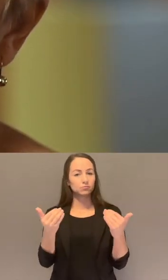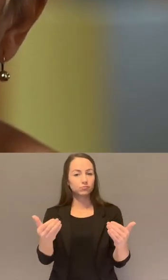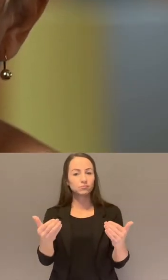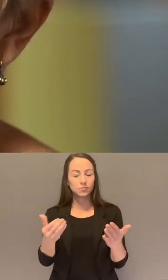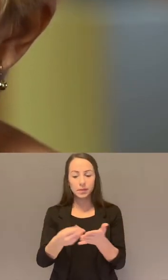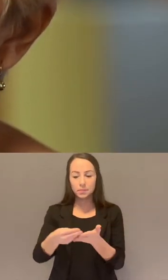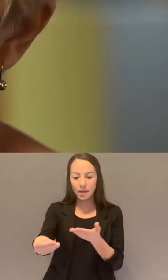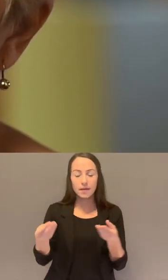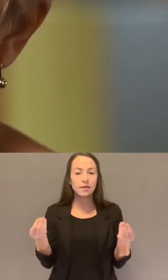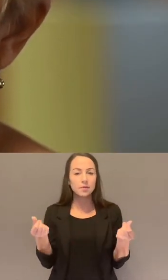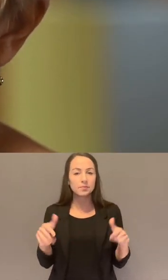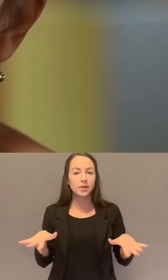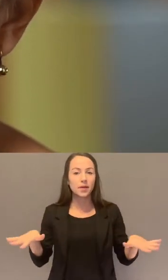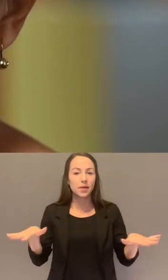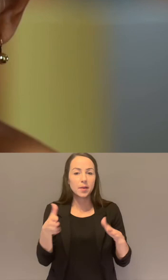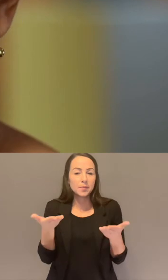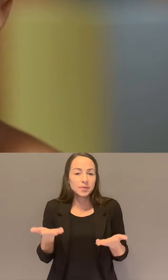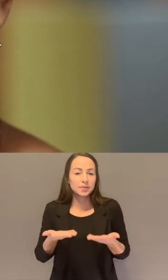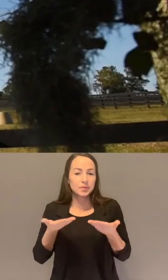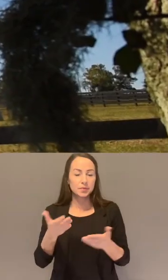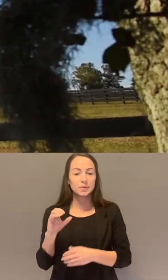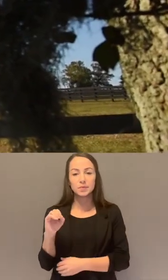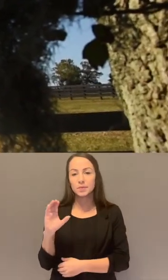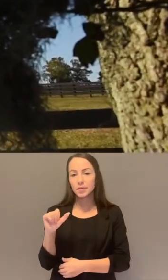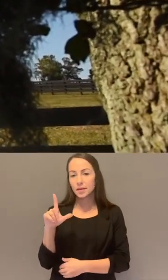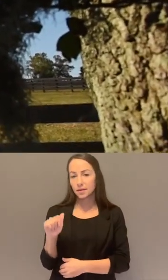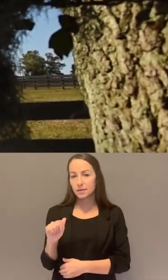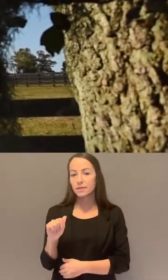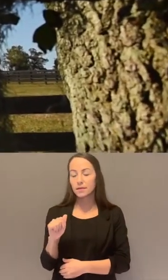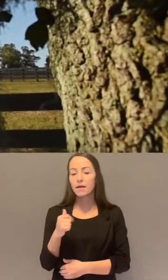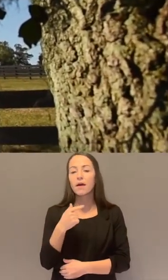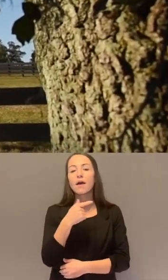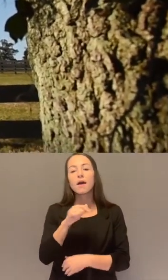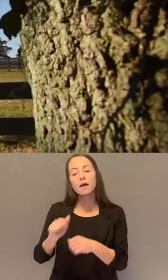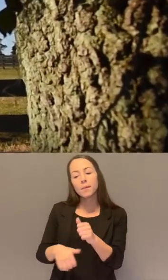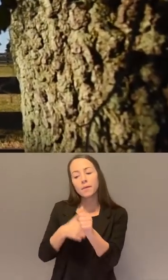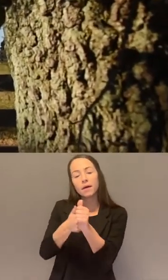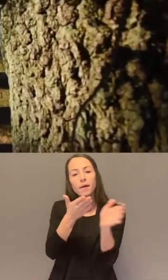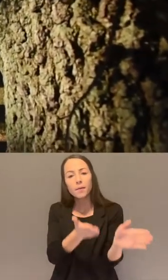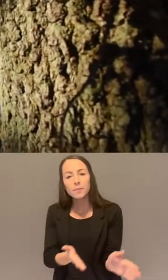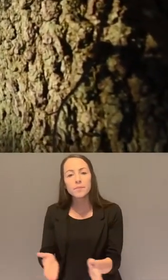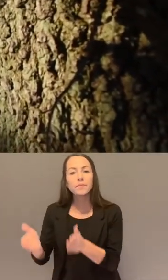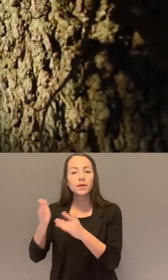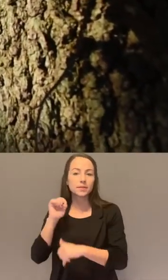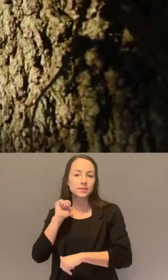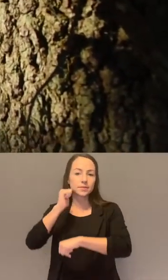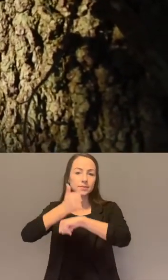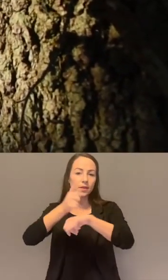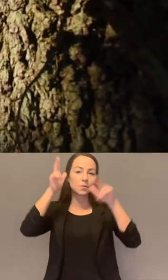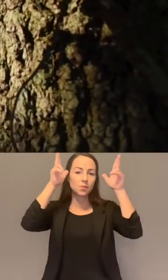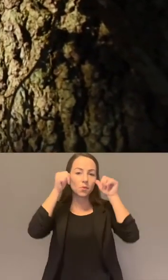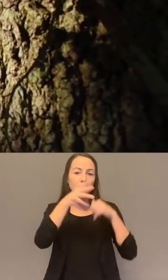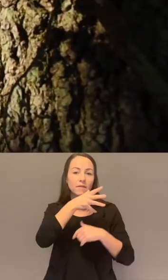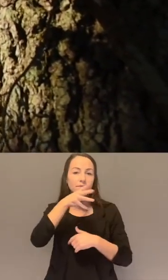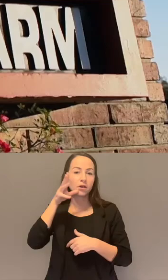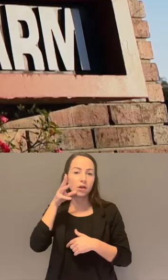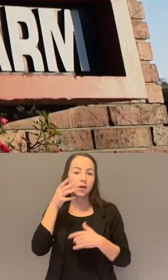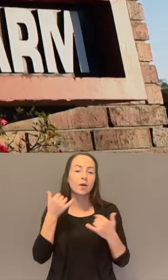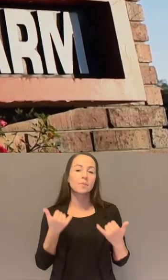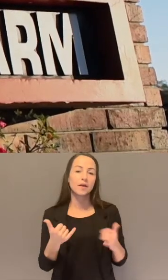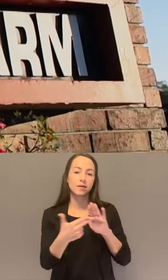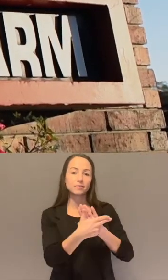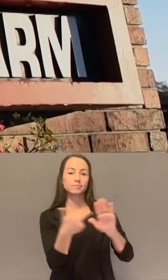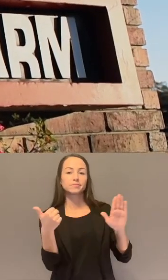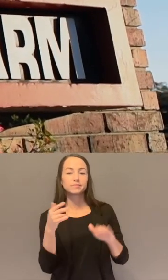began purchasing land here in the Ocala area with the idea that he was going to establish a horse farm which would